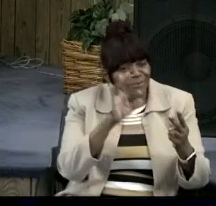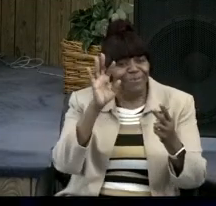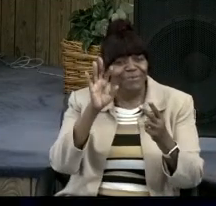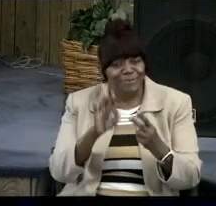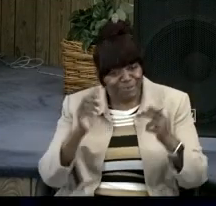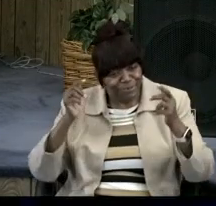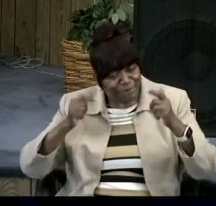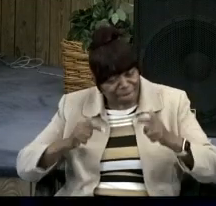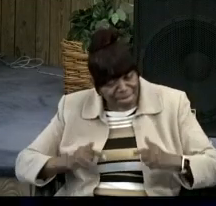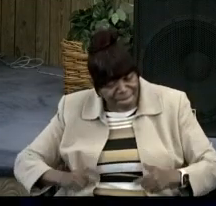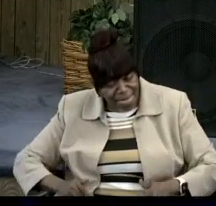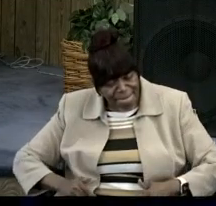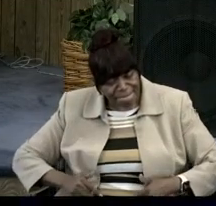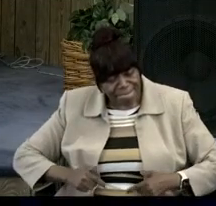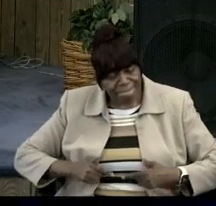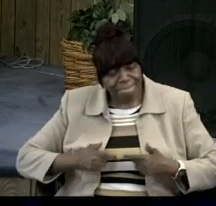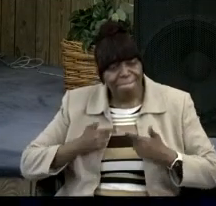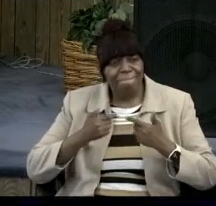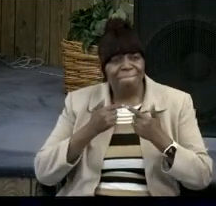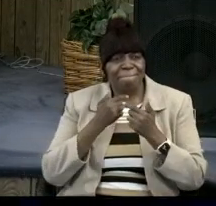life.